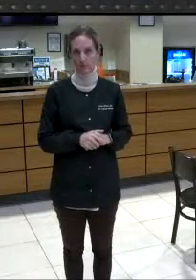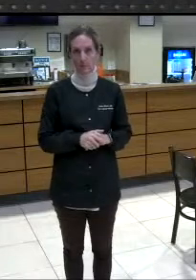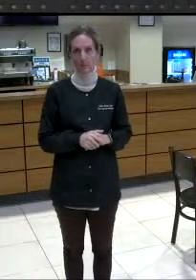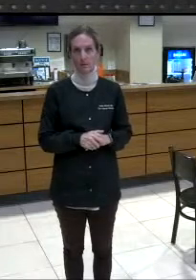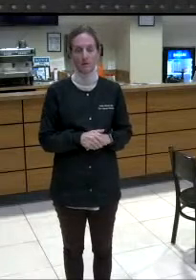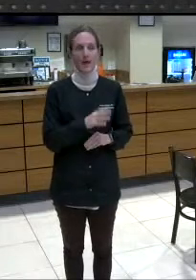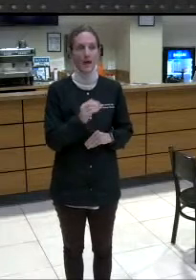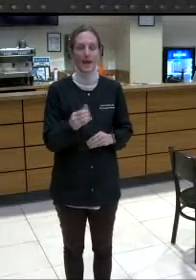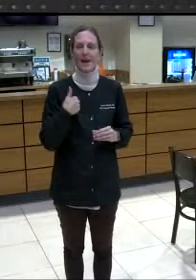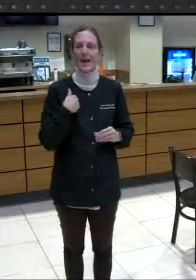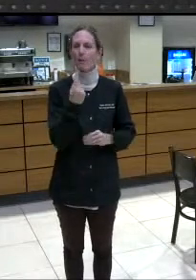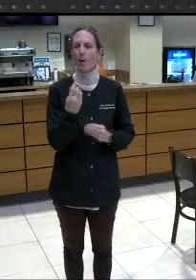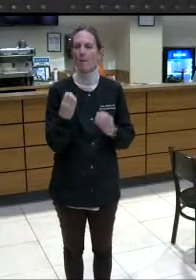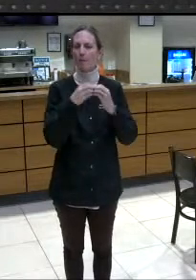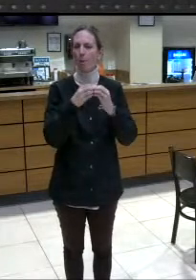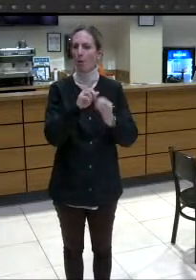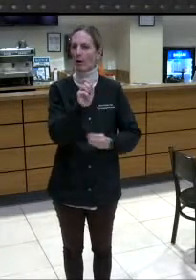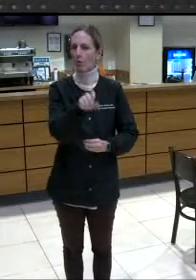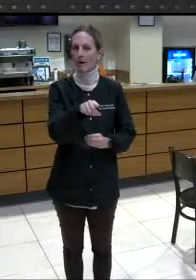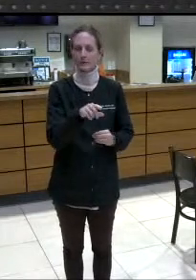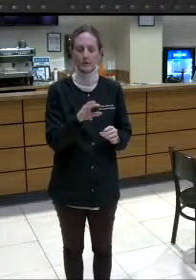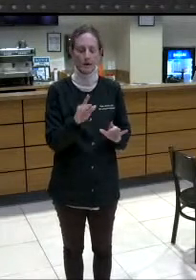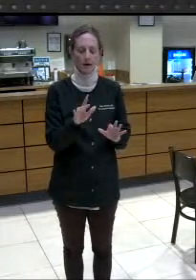And I have one other question about